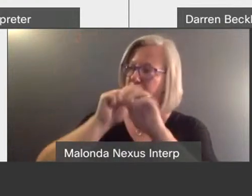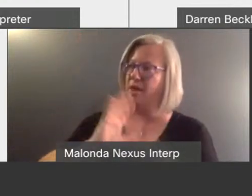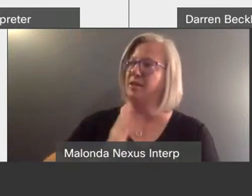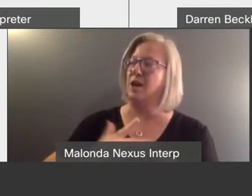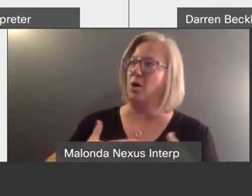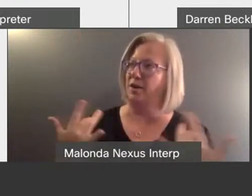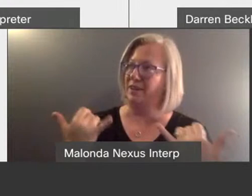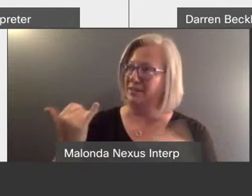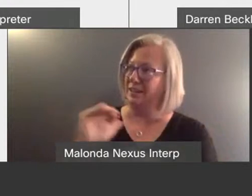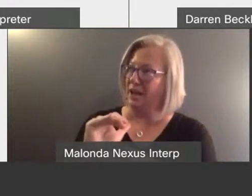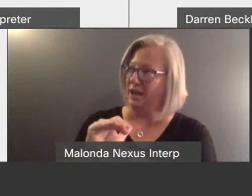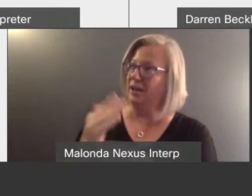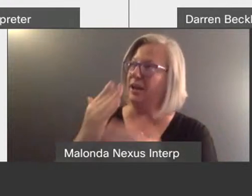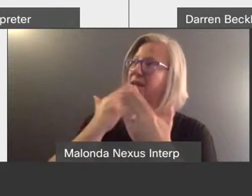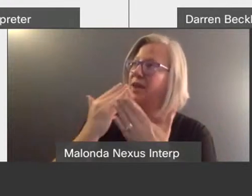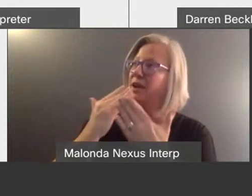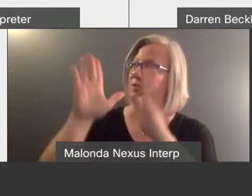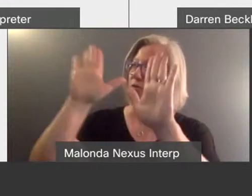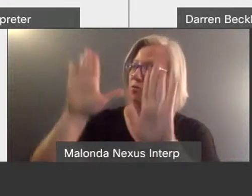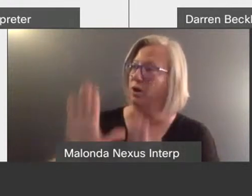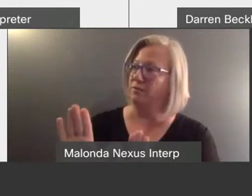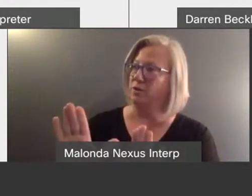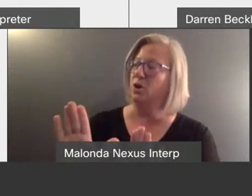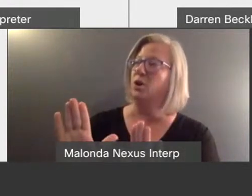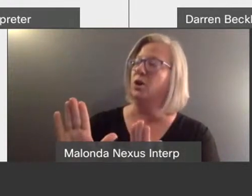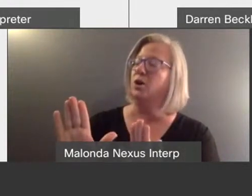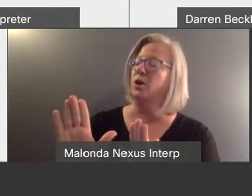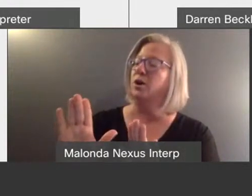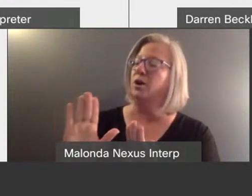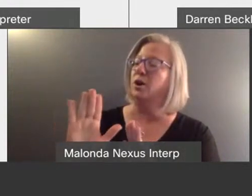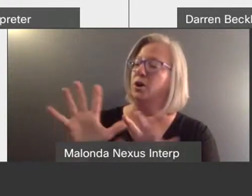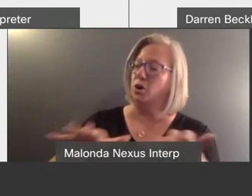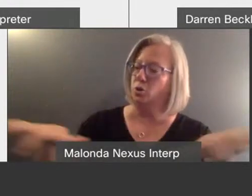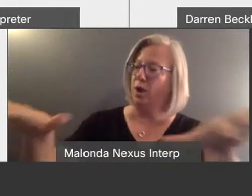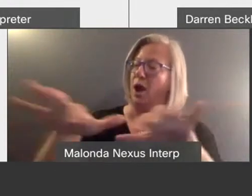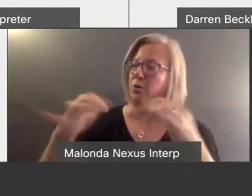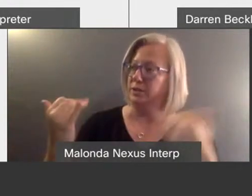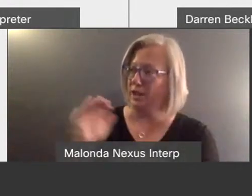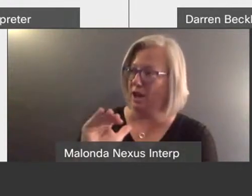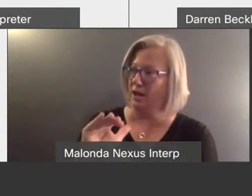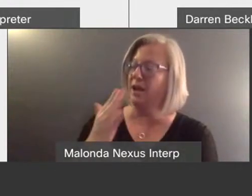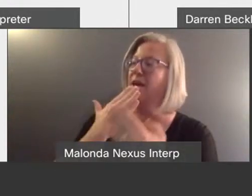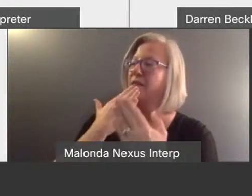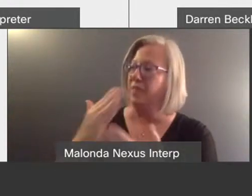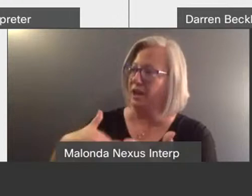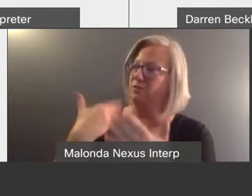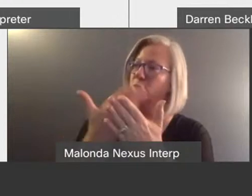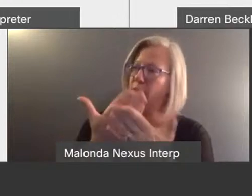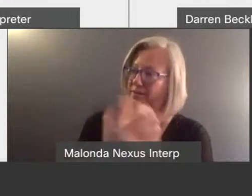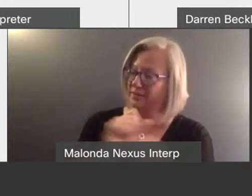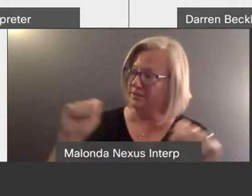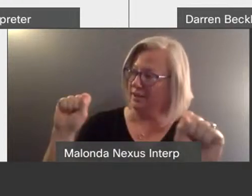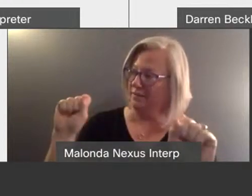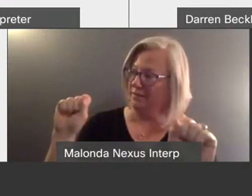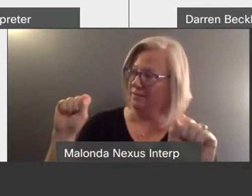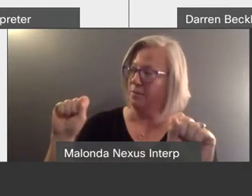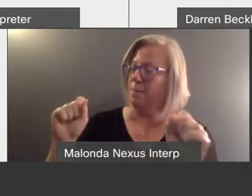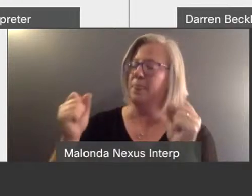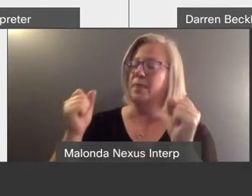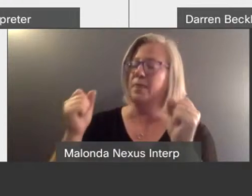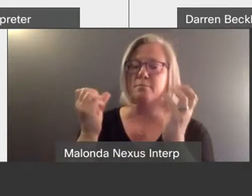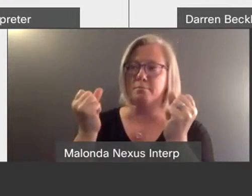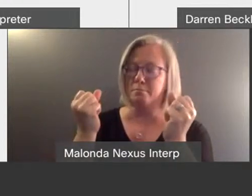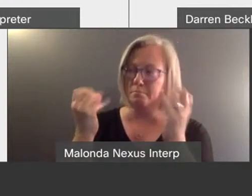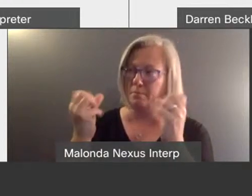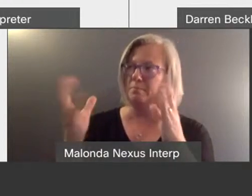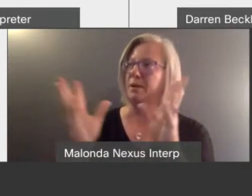tonight. Thankful for the wonderful crowd we have here today. Thank you for the safe passage we've had, good meetings we've had across